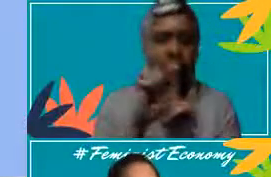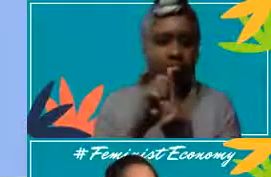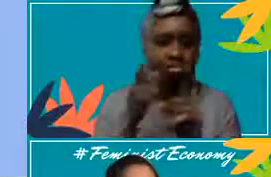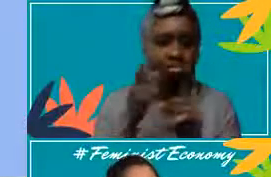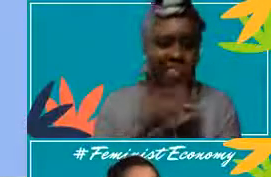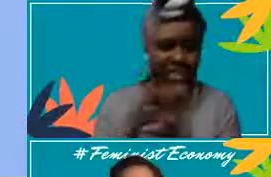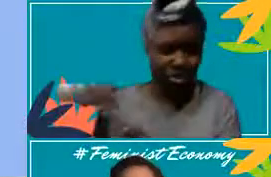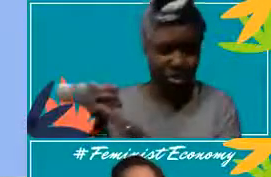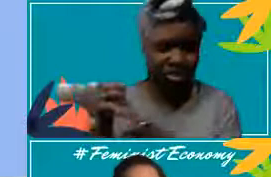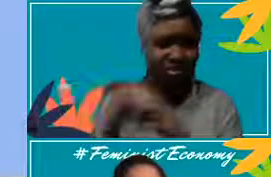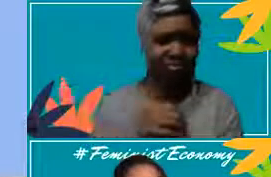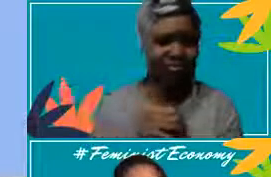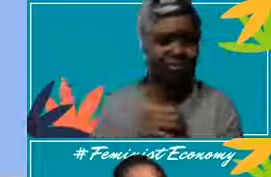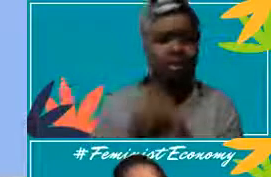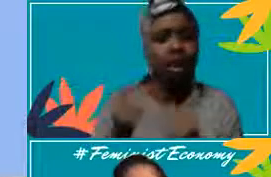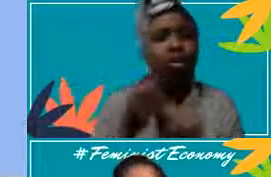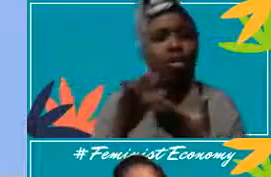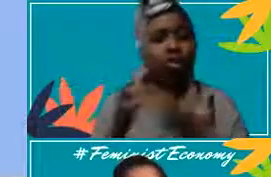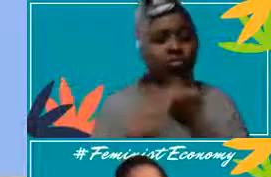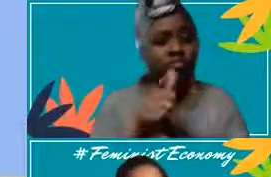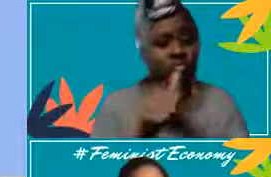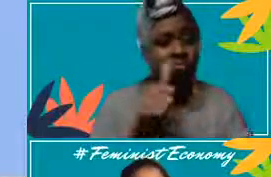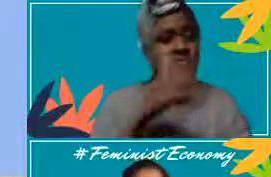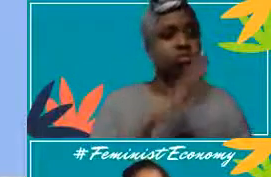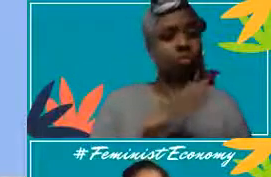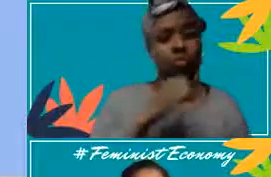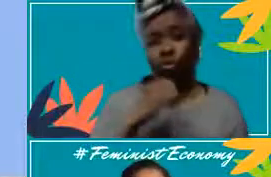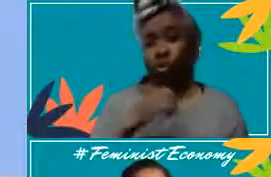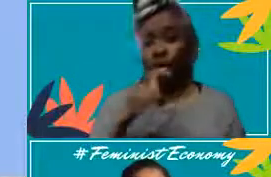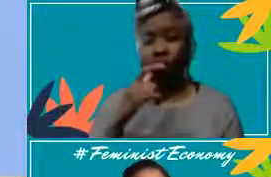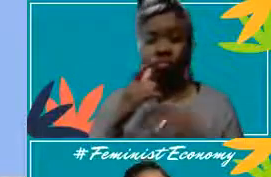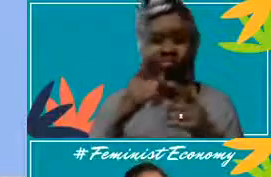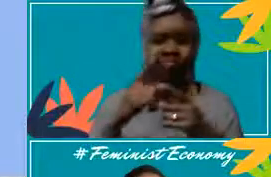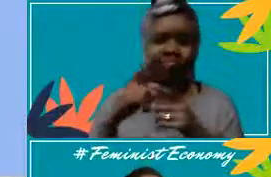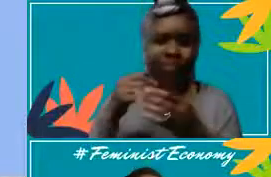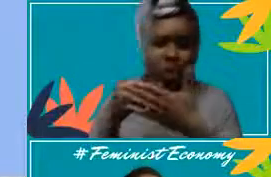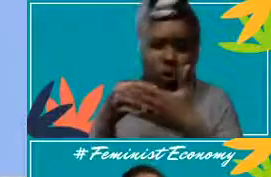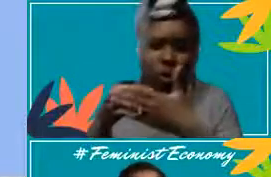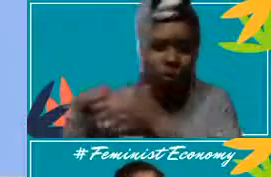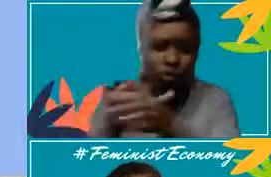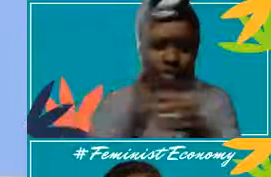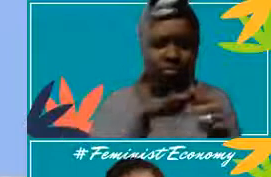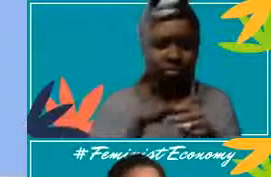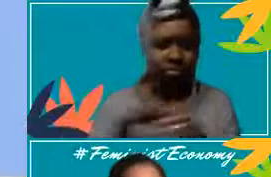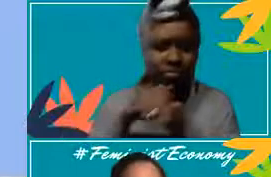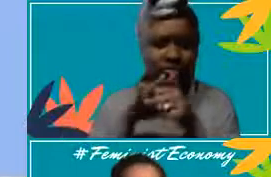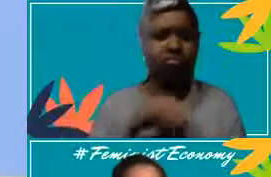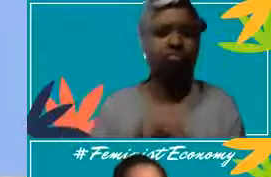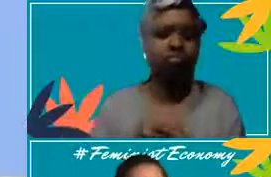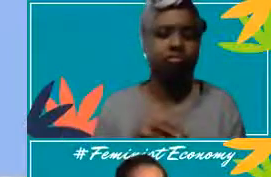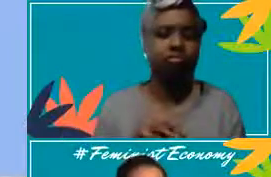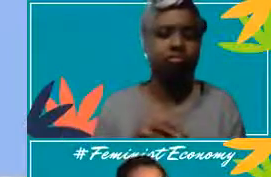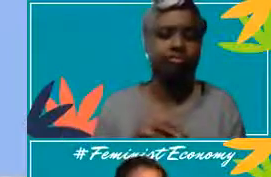are causing harm to women and girls in the surrounding areas. And that this is yet another